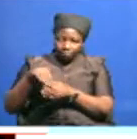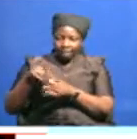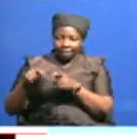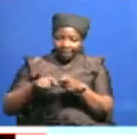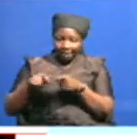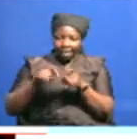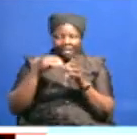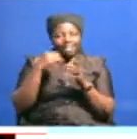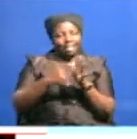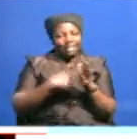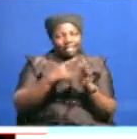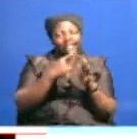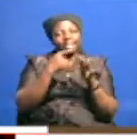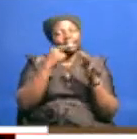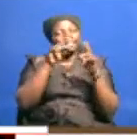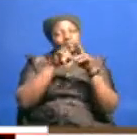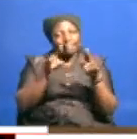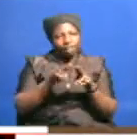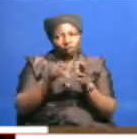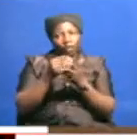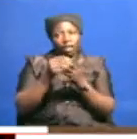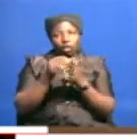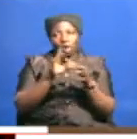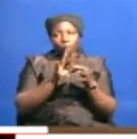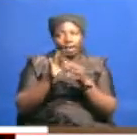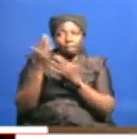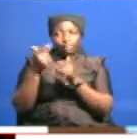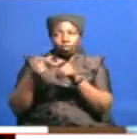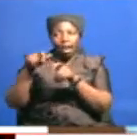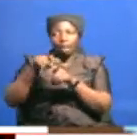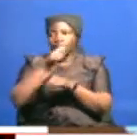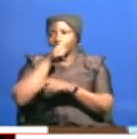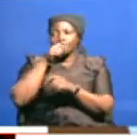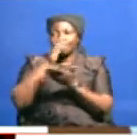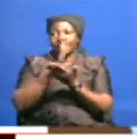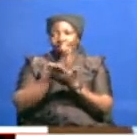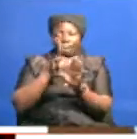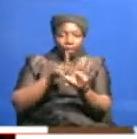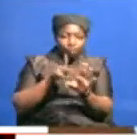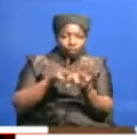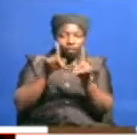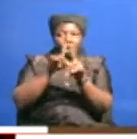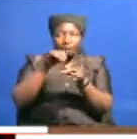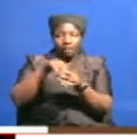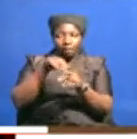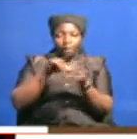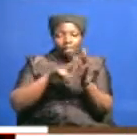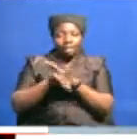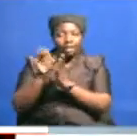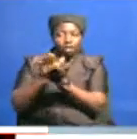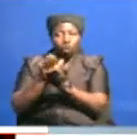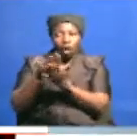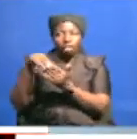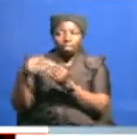as well as the International Finance Corporation, is expected to increase the private sector participation and investments in the warehouse receipt